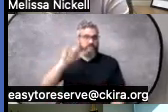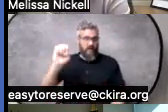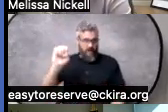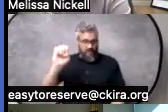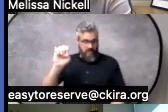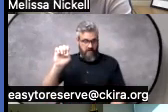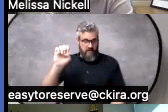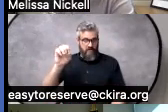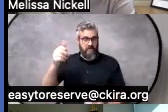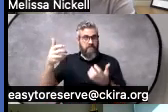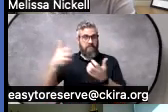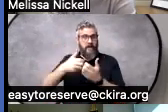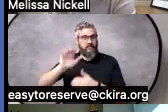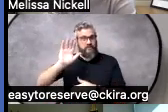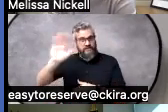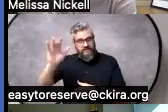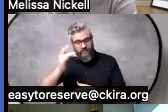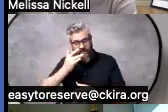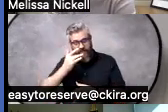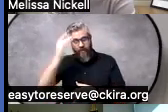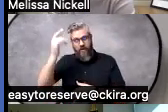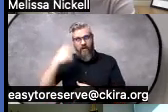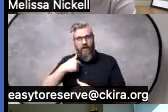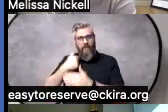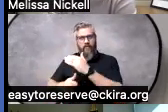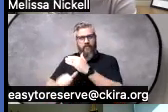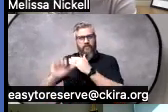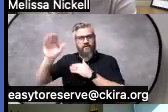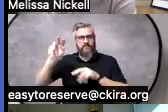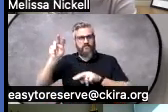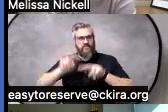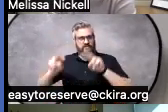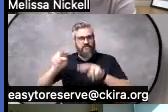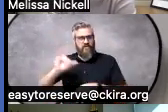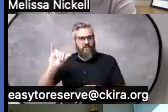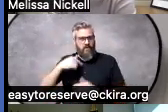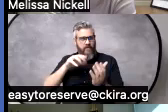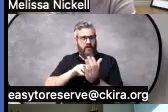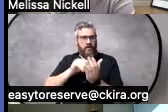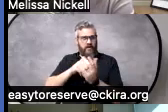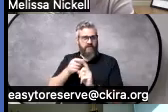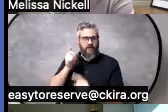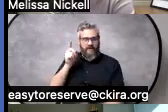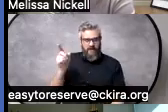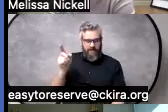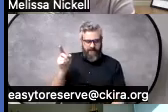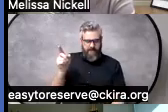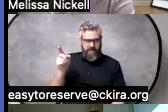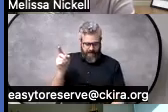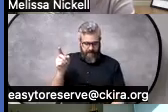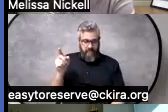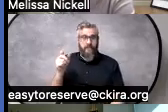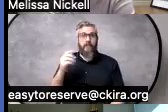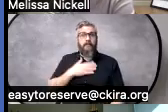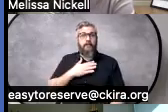his preferences because I'm under his supervision as well as I'm learning from him. So I would do my